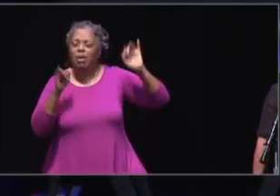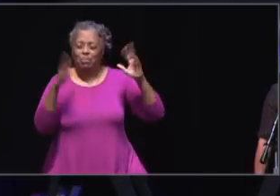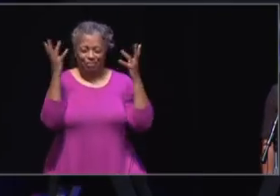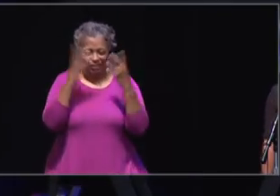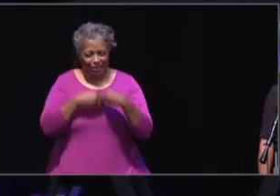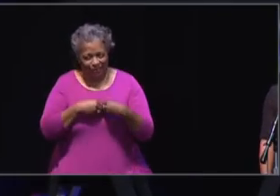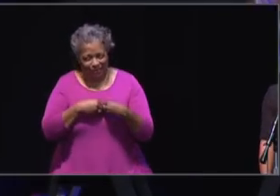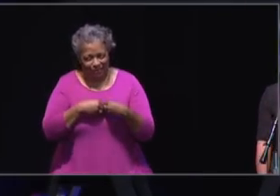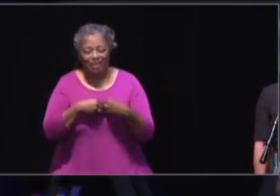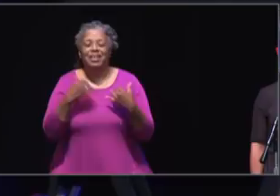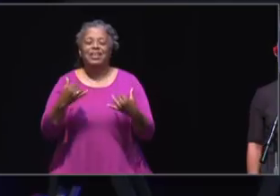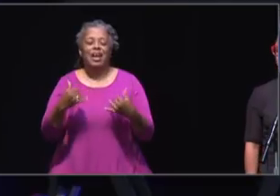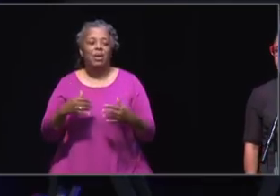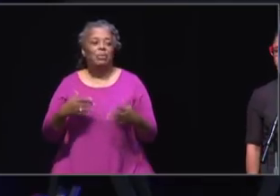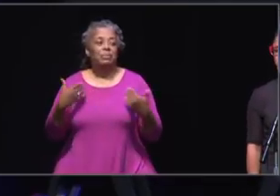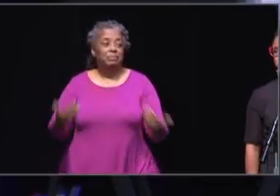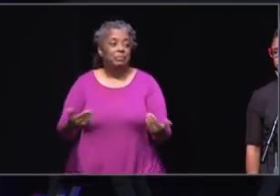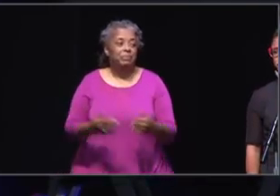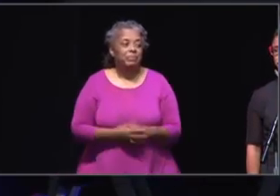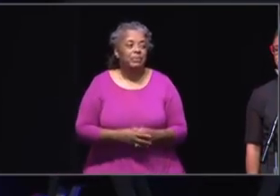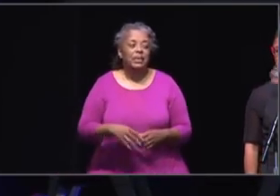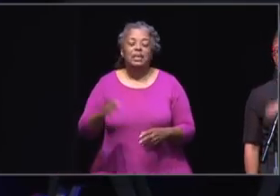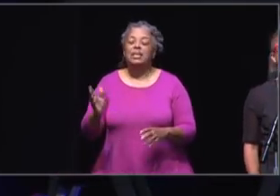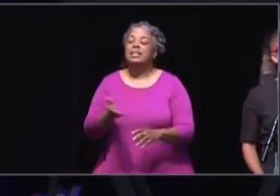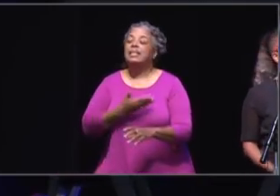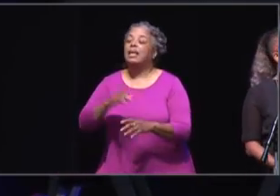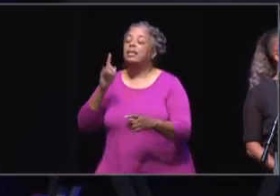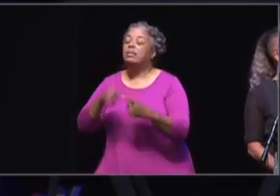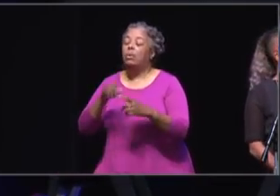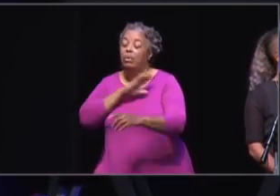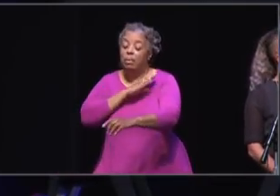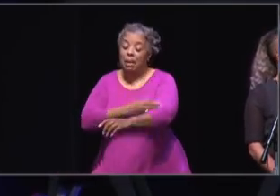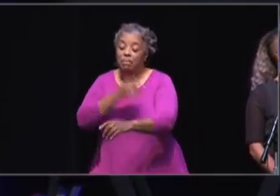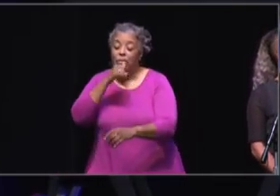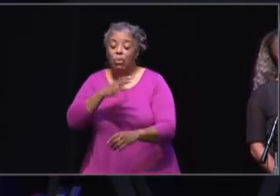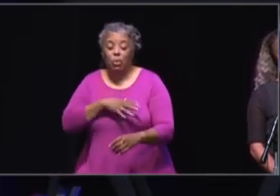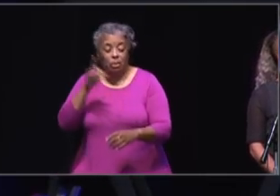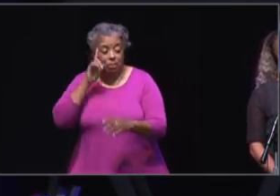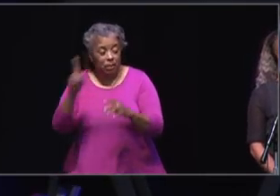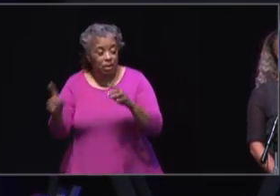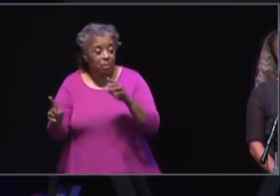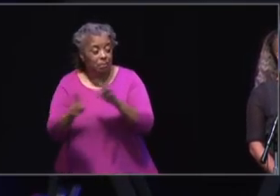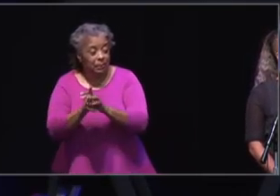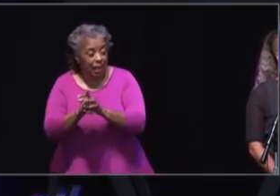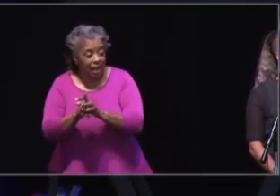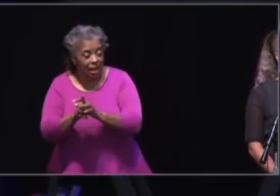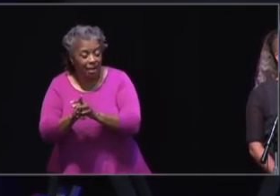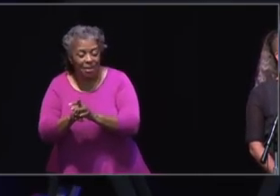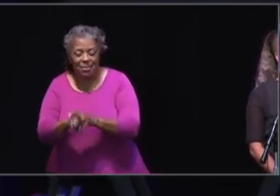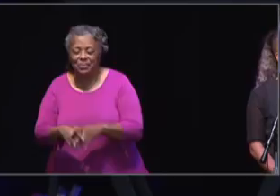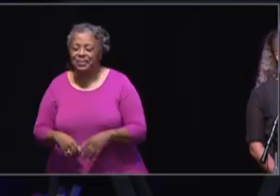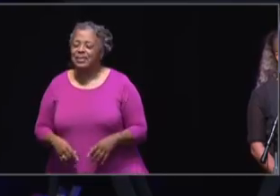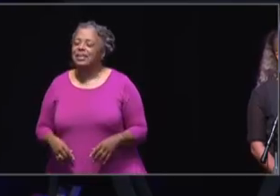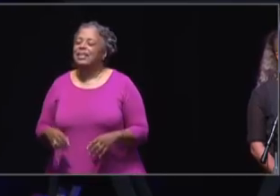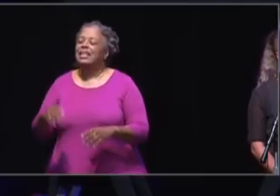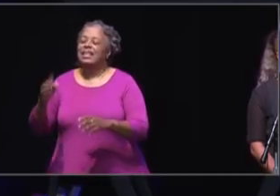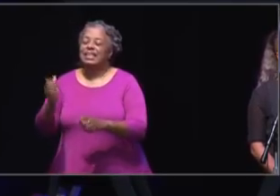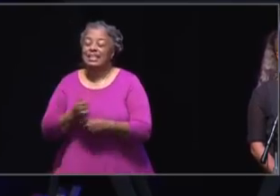Lovely, let's go. And sing till the power of the women come